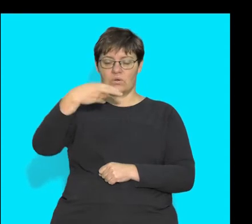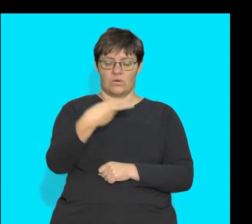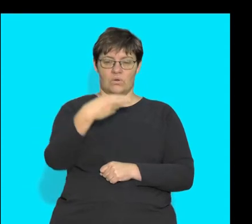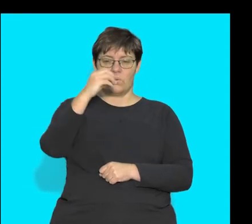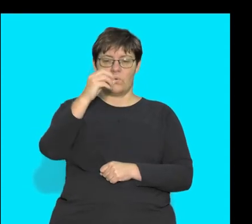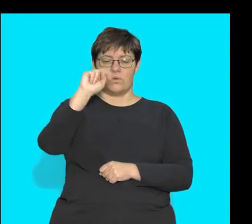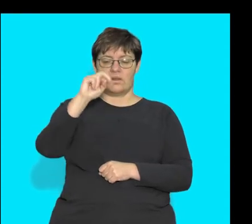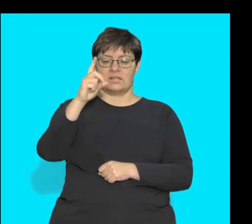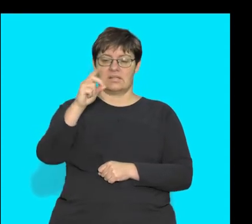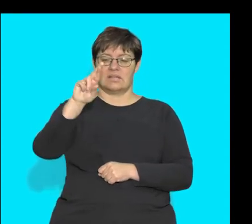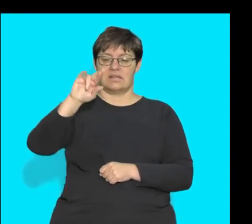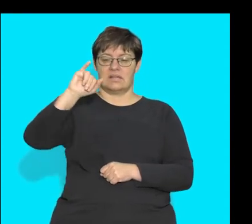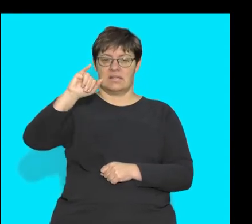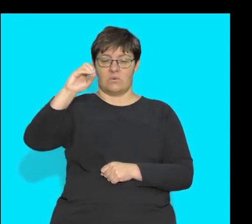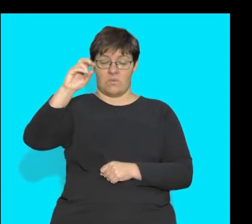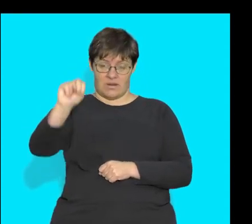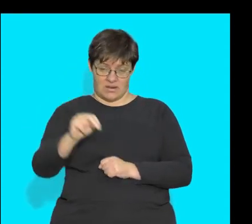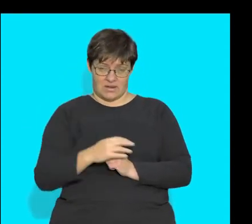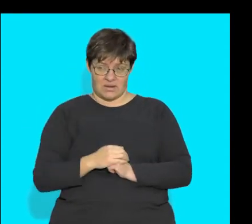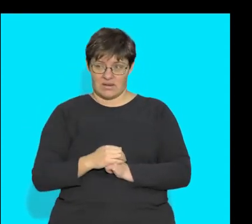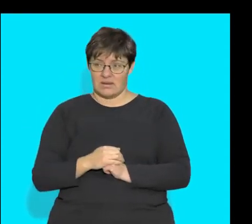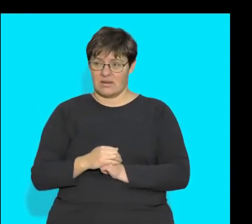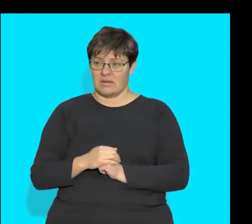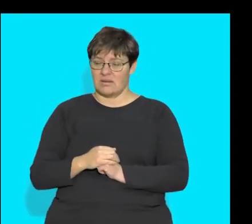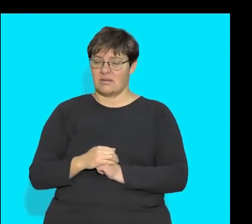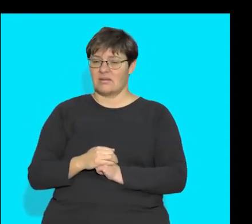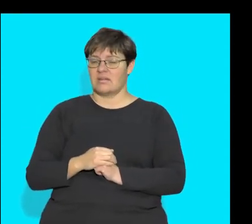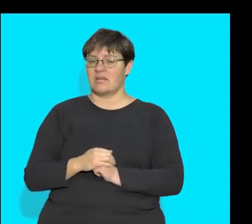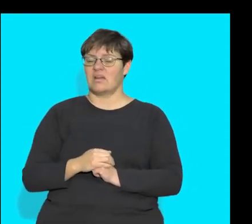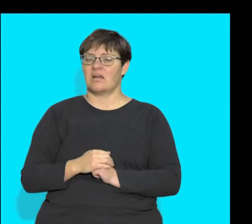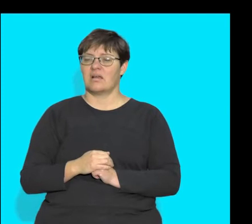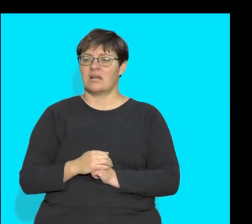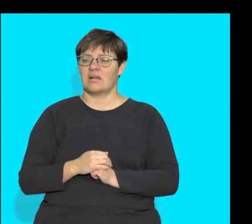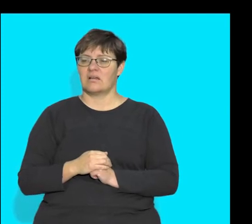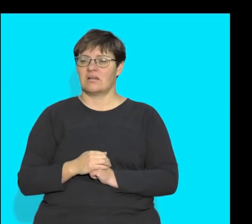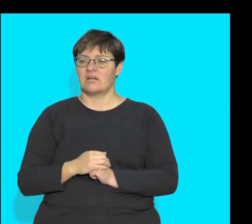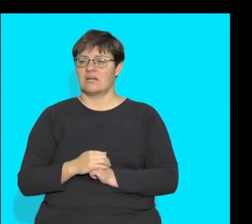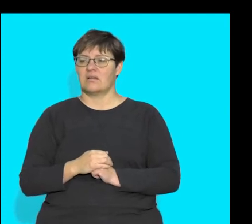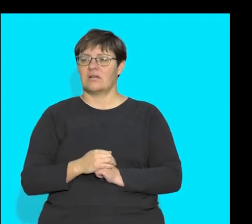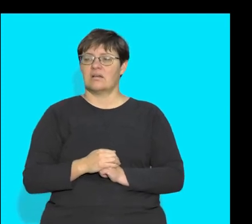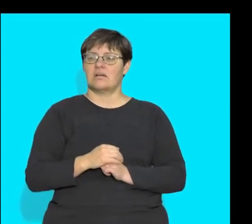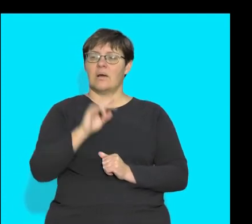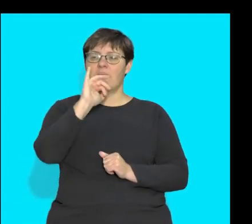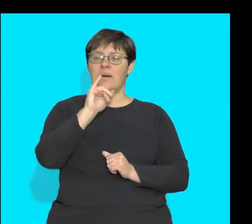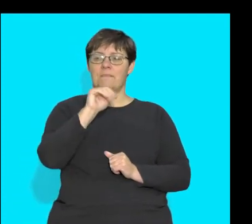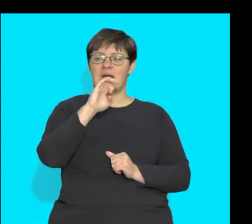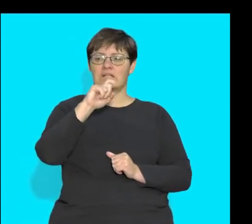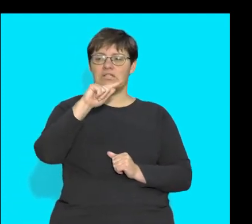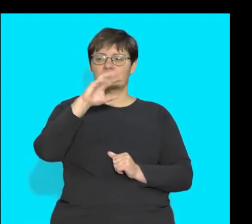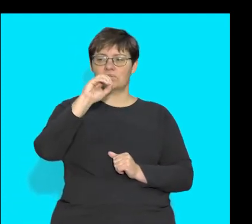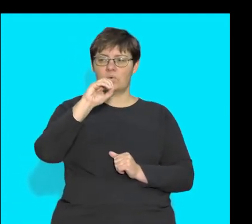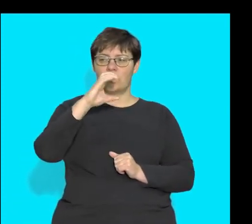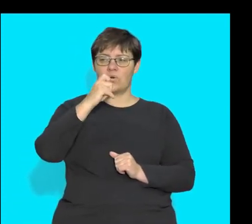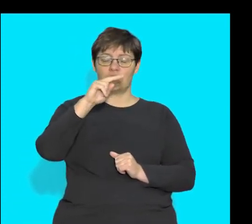mitochondrion. Now, guys, what is the difference between mitochondrion and mitochondria? It's